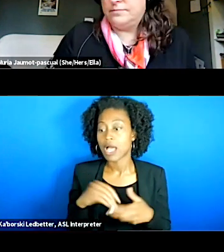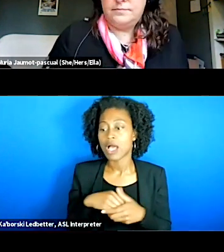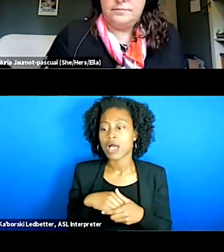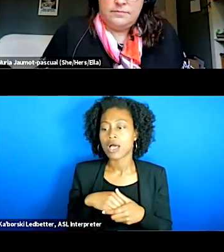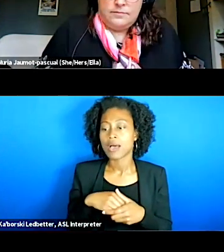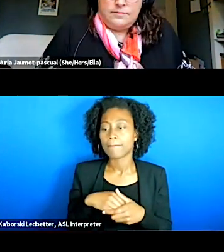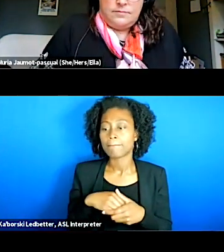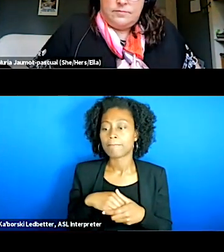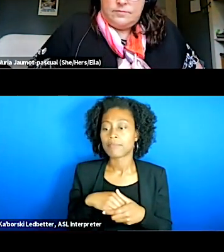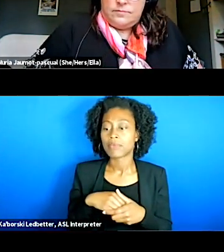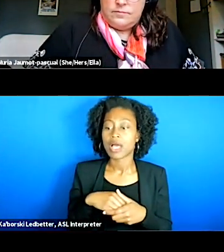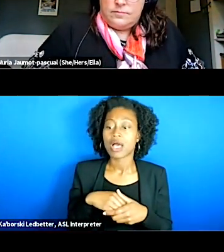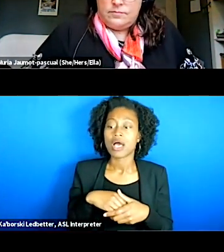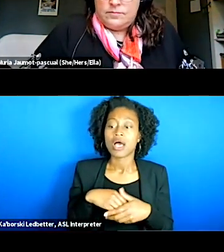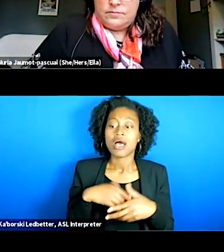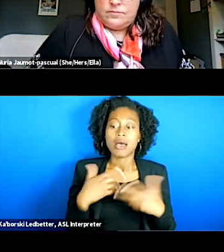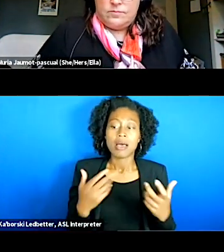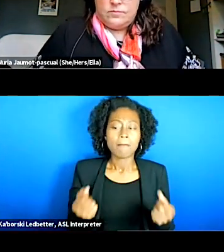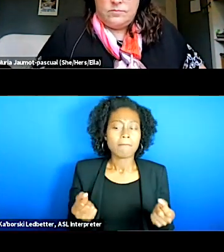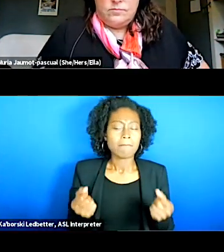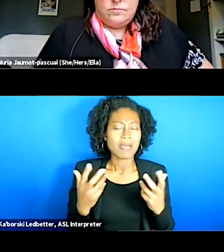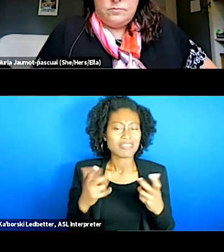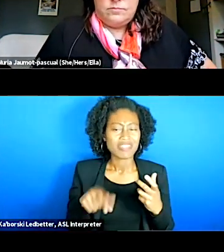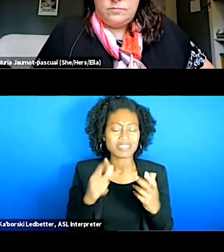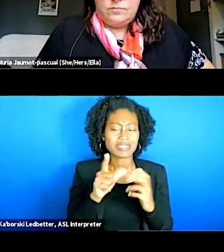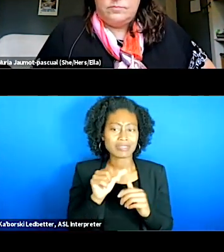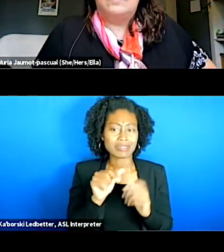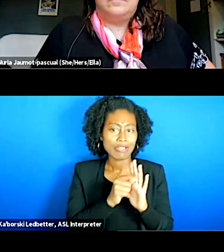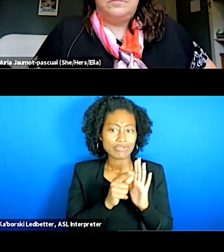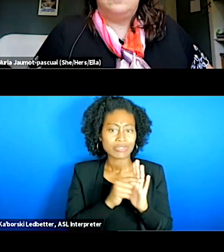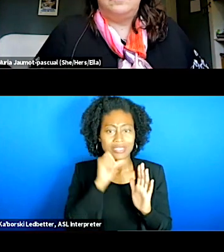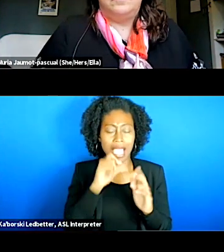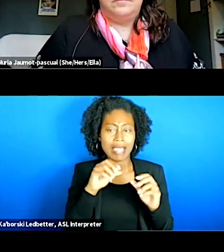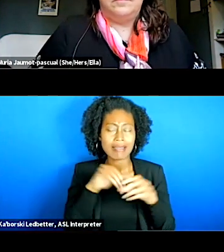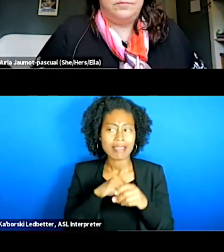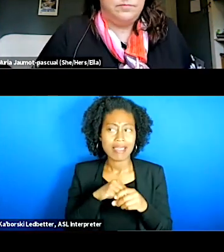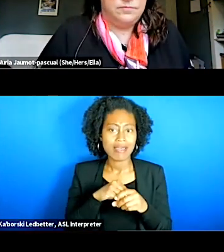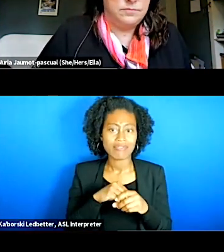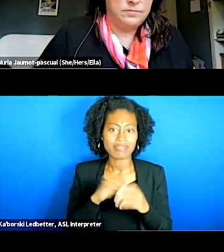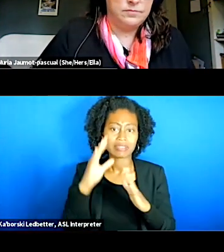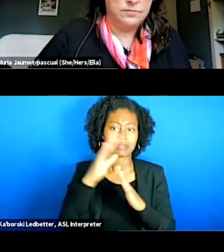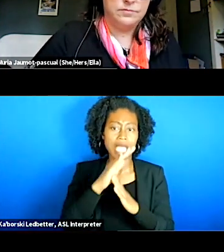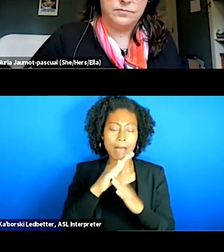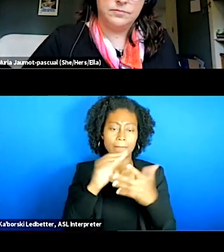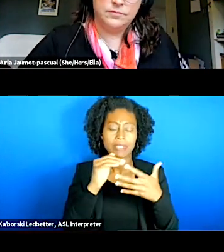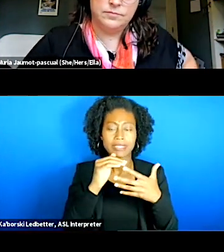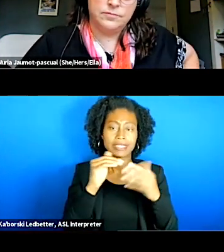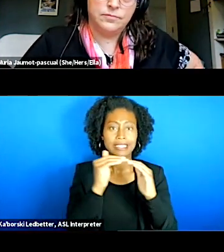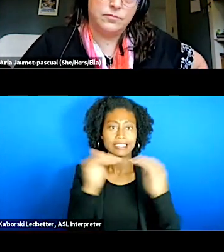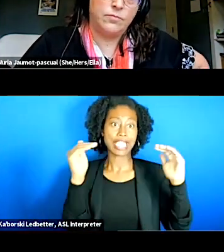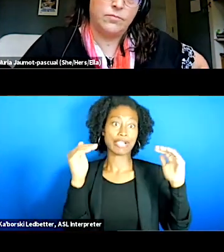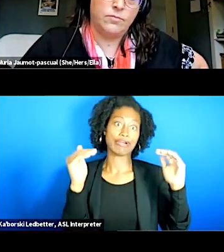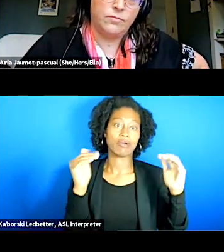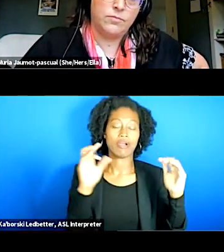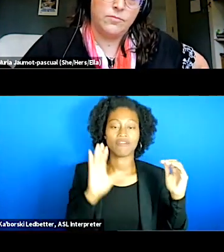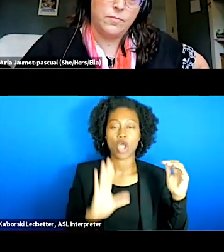literature may not be in the top tier peer-reviewed journals, for example. What would your recommendations be if you want